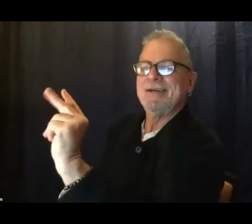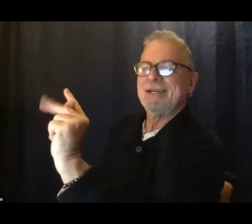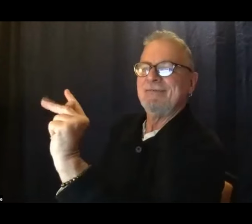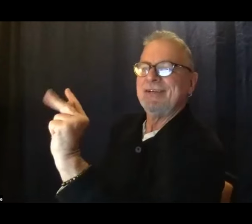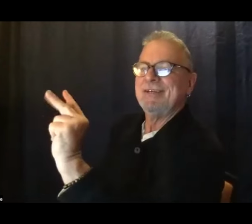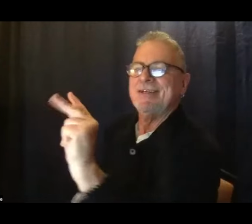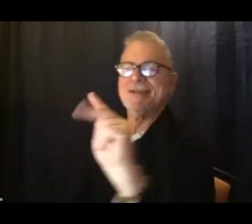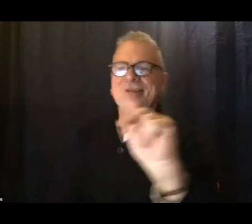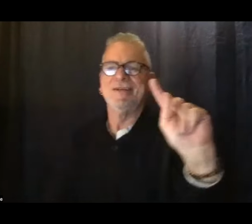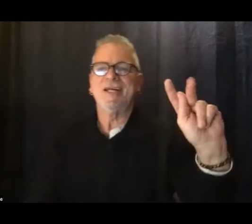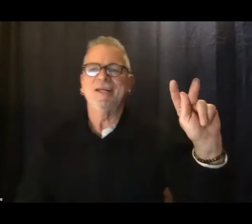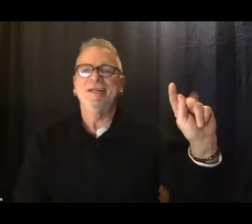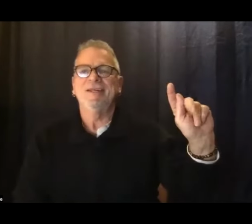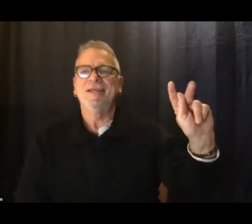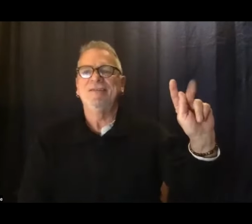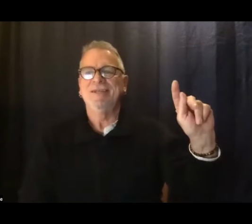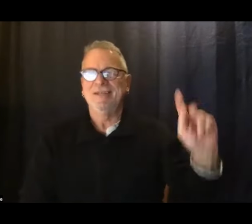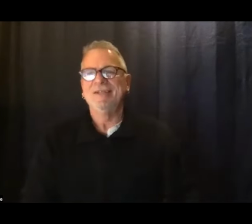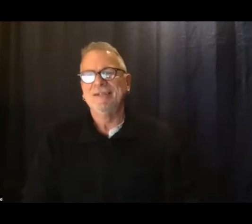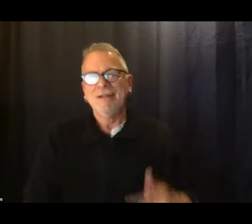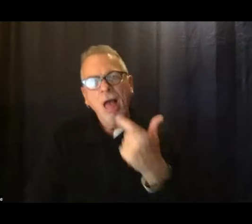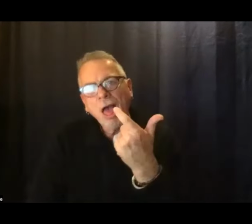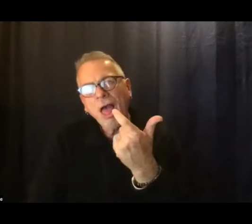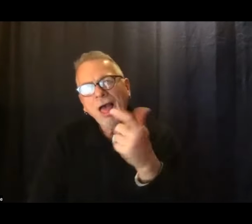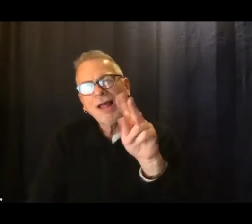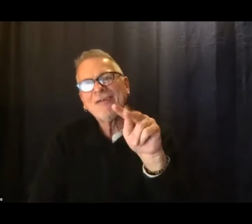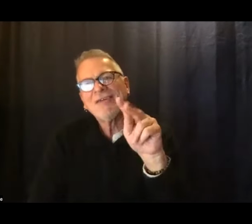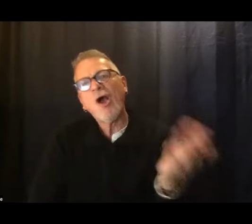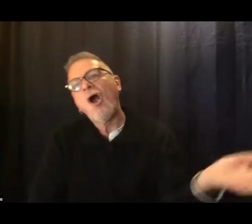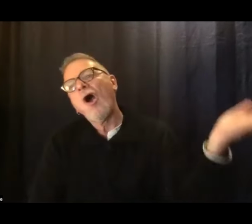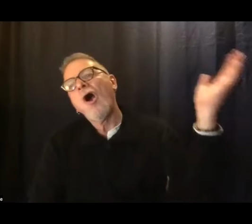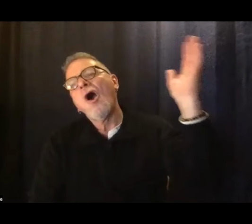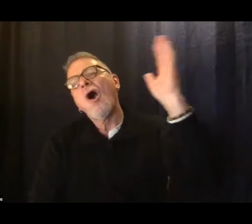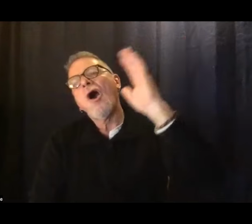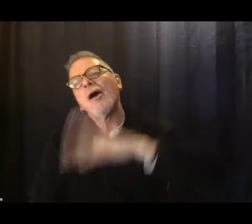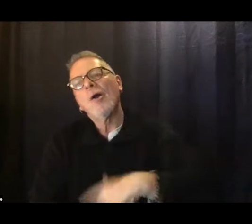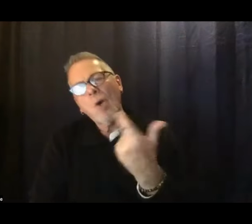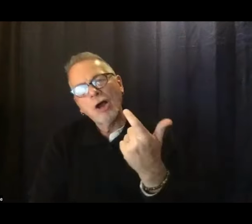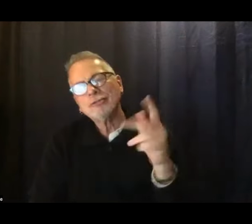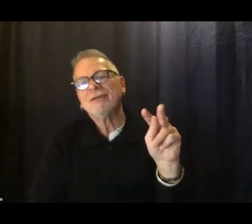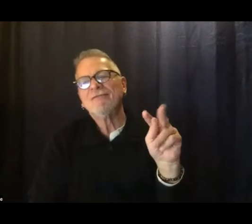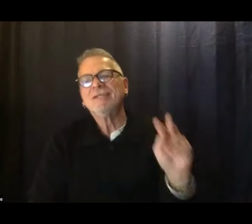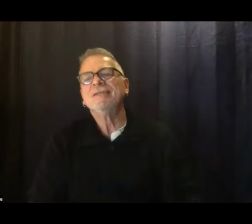done several times. It's not TV, it's TV, it's television.